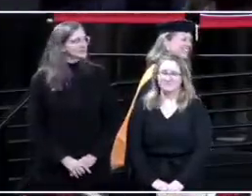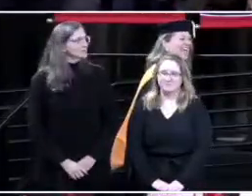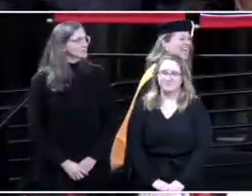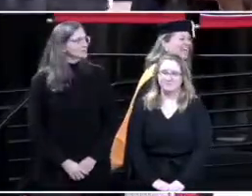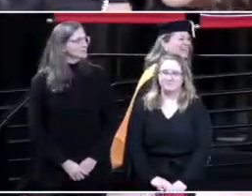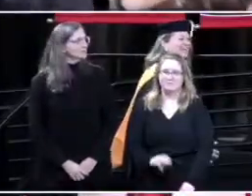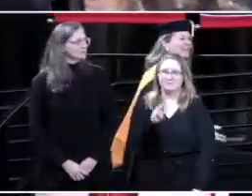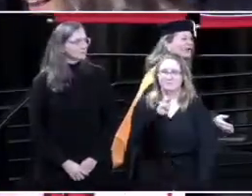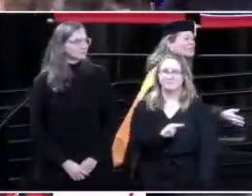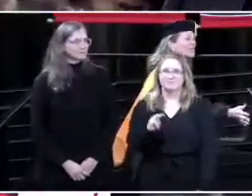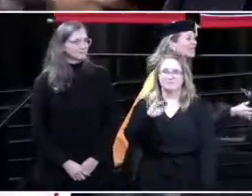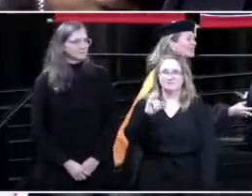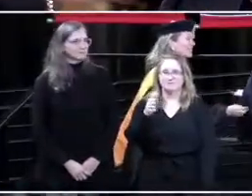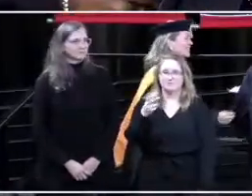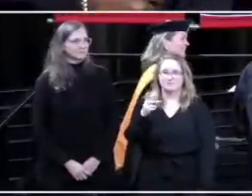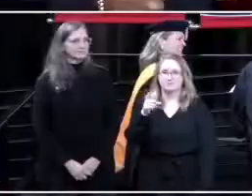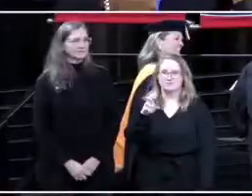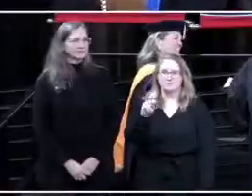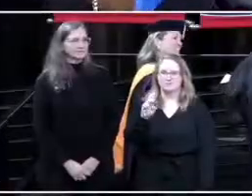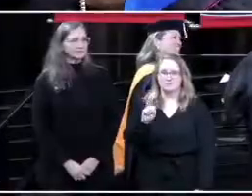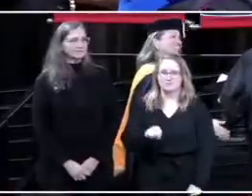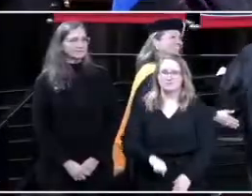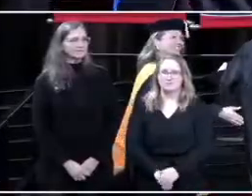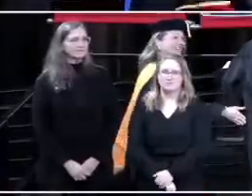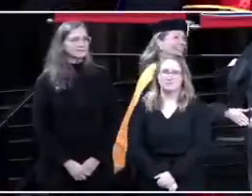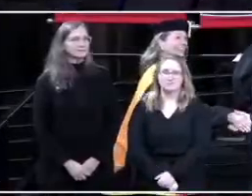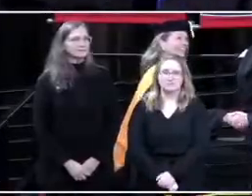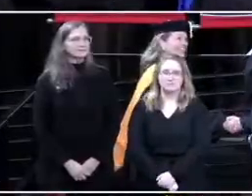Morgan J. Nix.